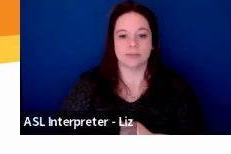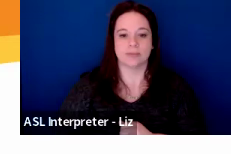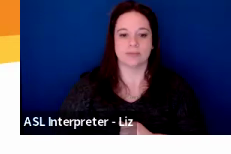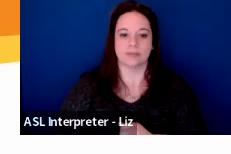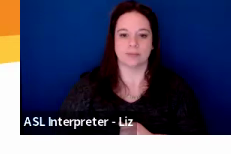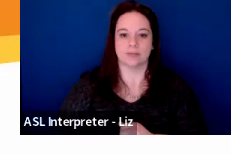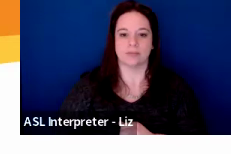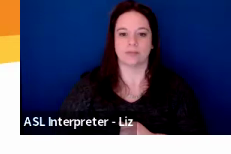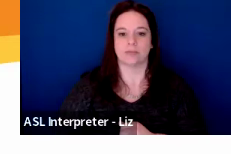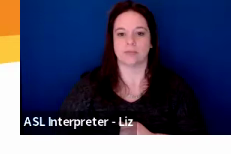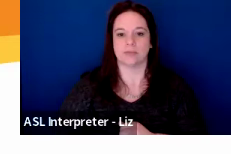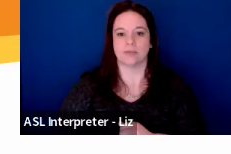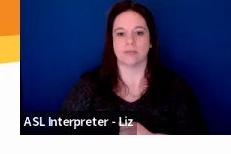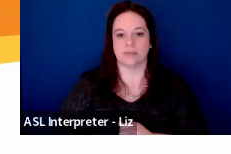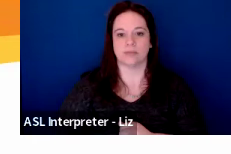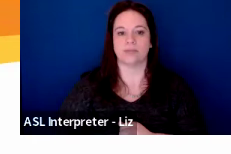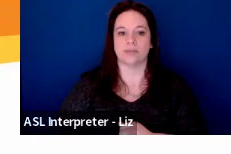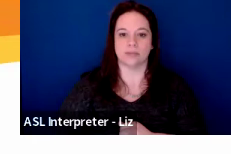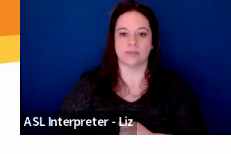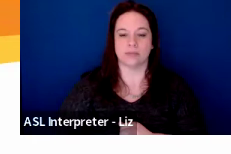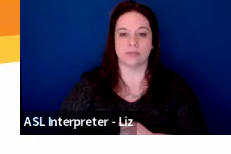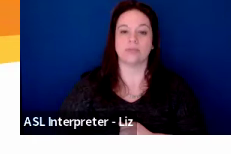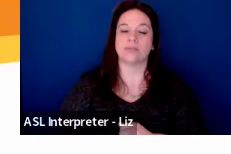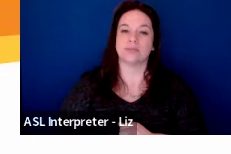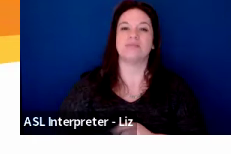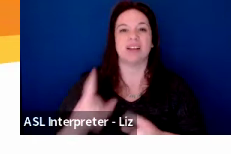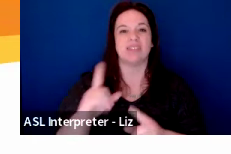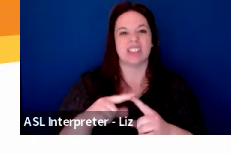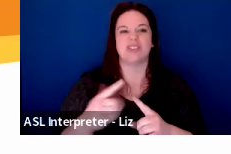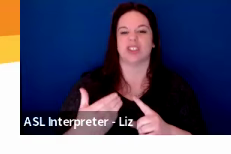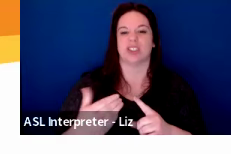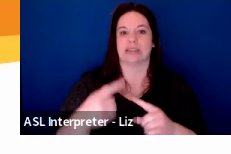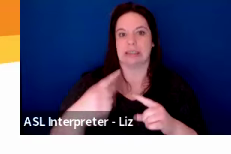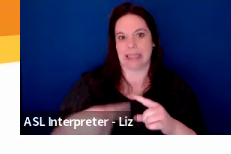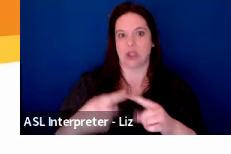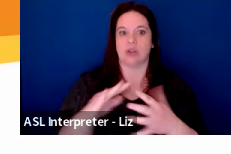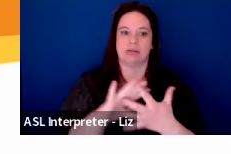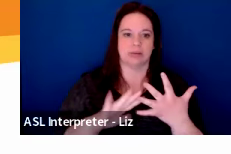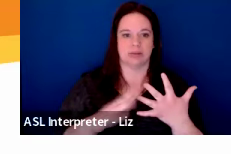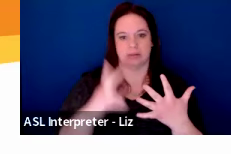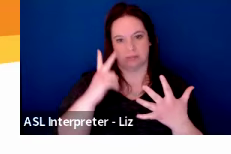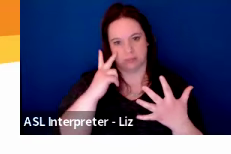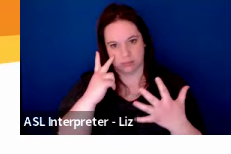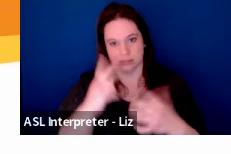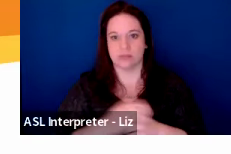divided in different tiers and different cycles. So you can also see that as well and get an idea of